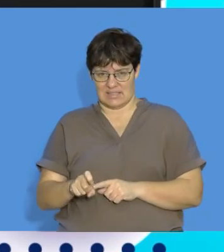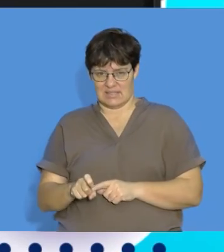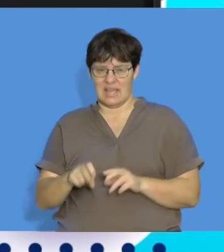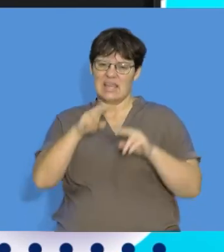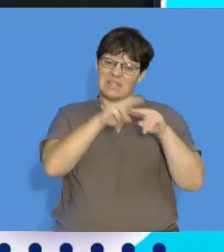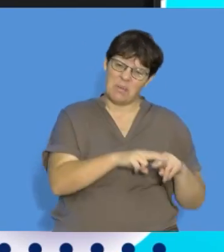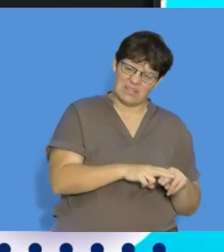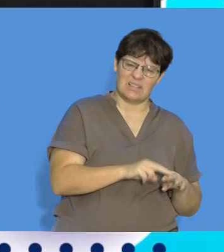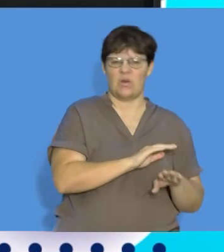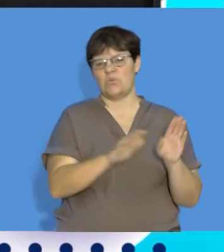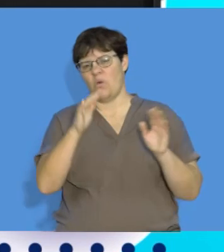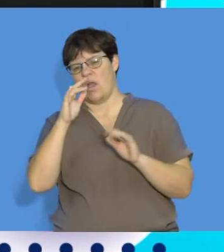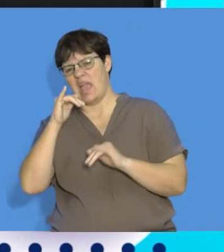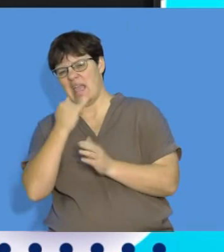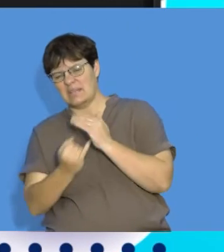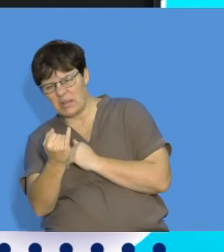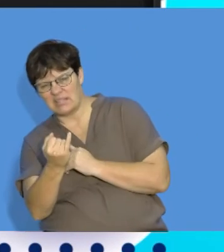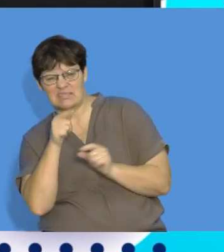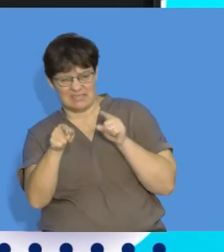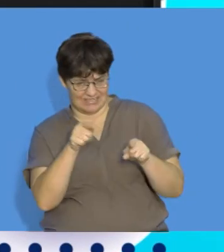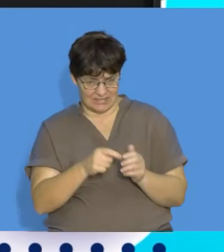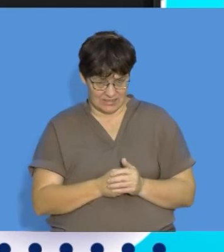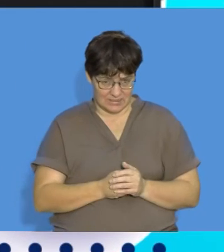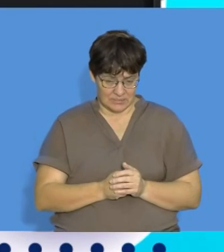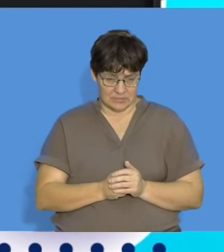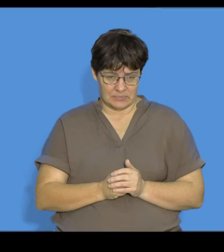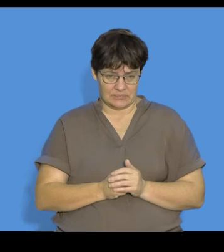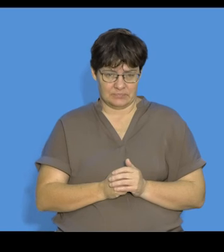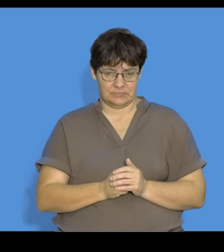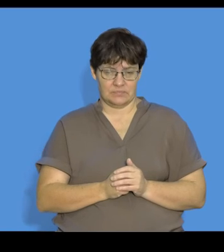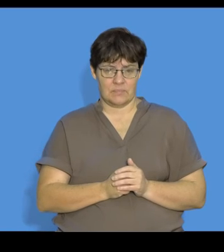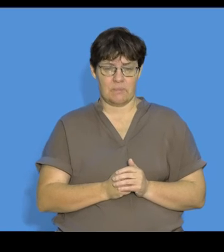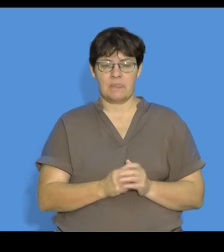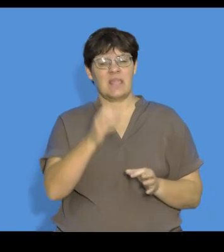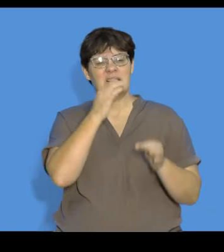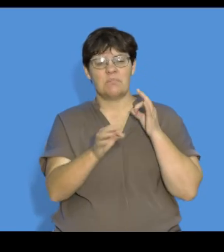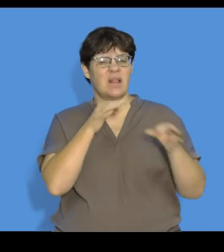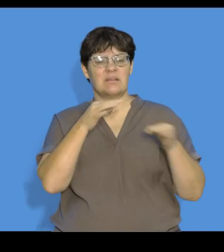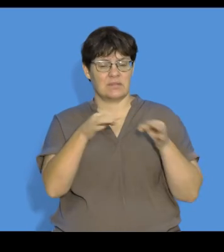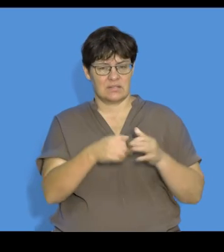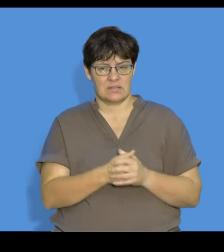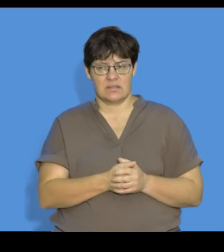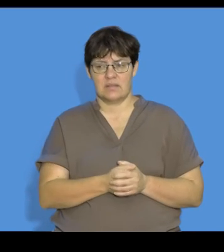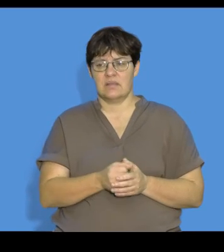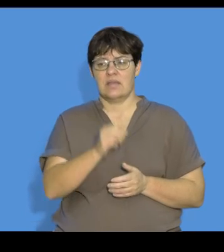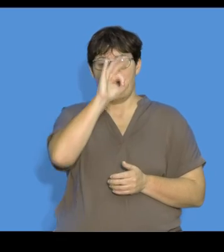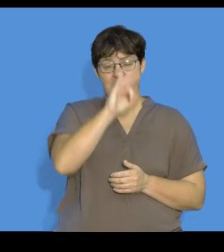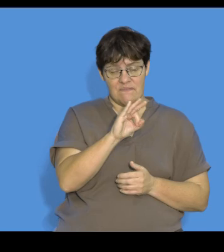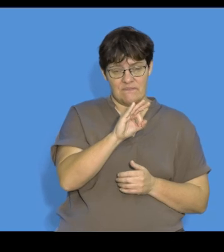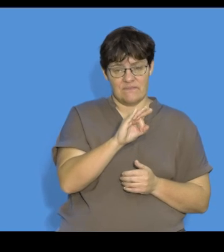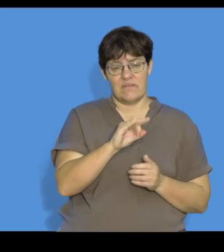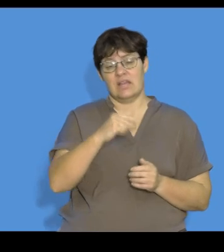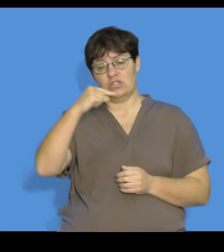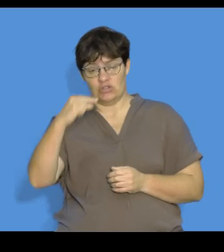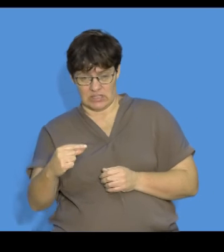remember the independent and the dependent that we spoke about. Now, in simple terms, this means that F